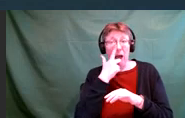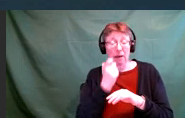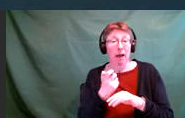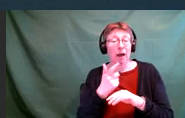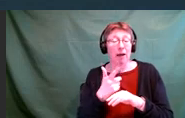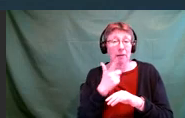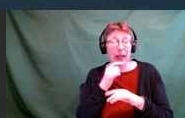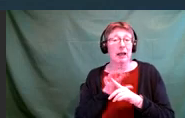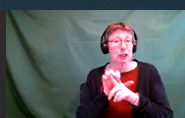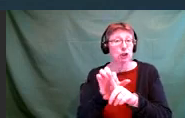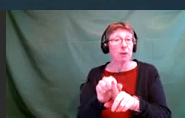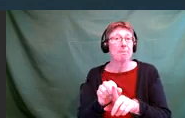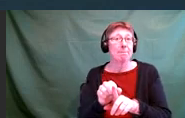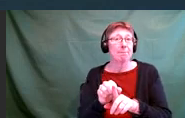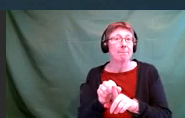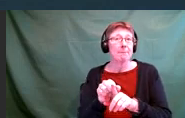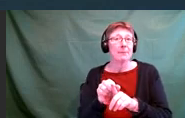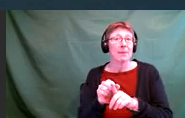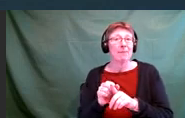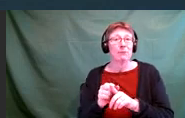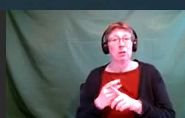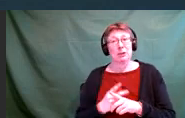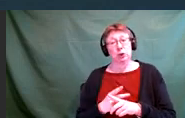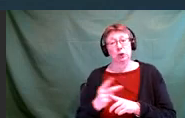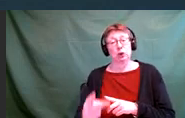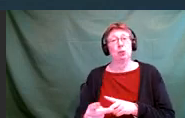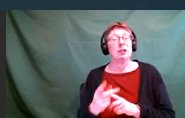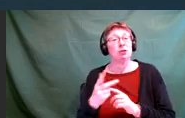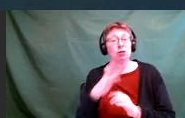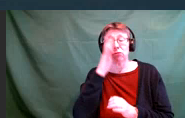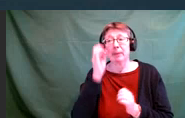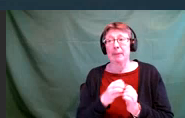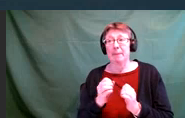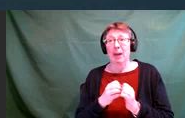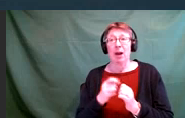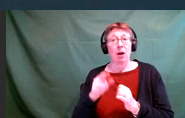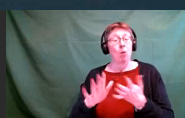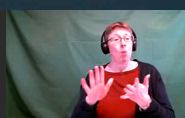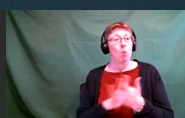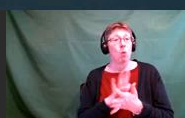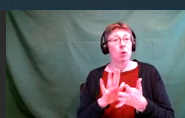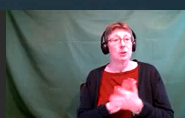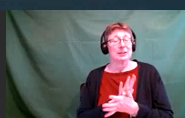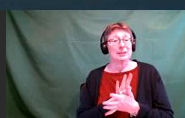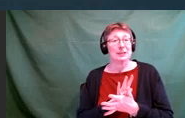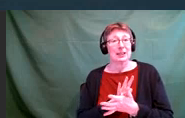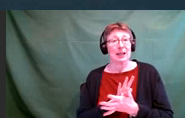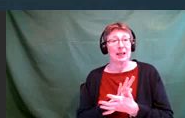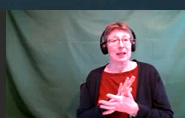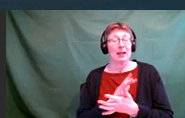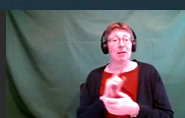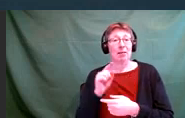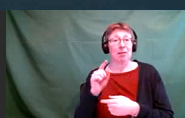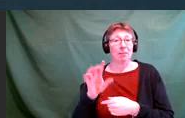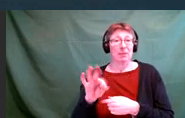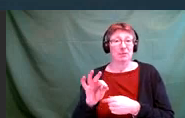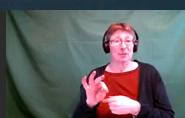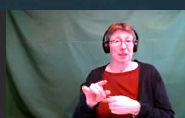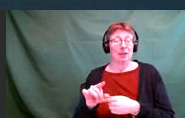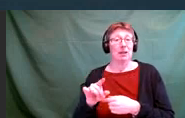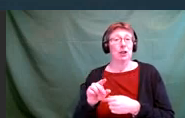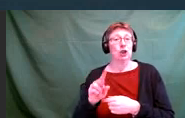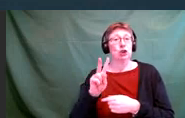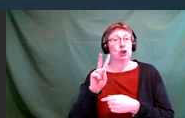to catch up with them over the next couple of weeks. Because remember, we're on holiday from next Monday for 2 weeks.